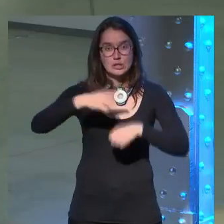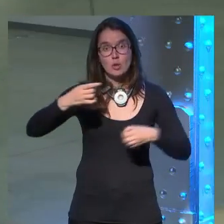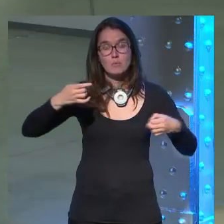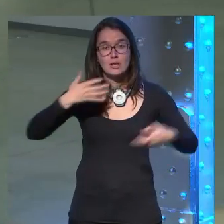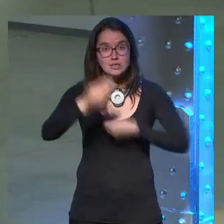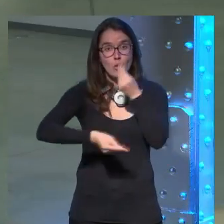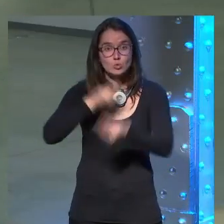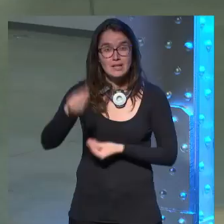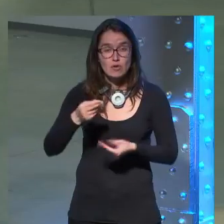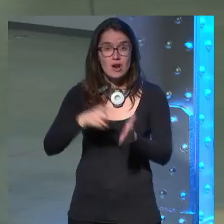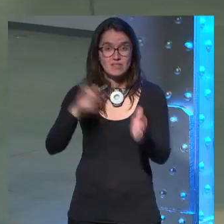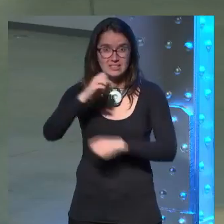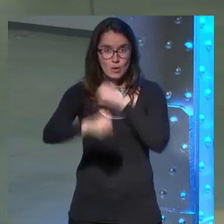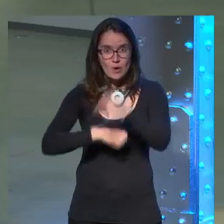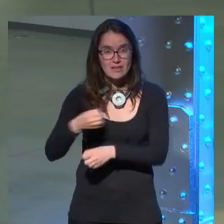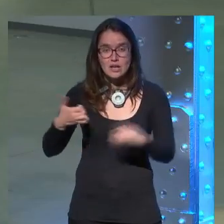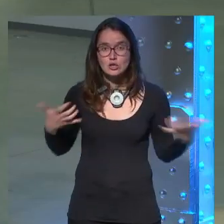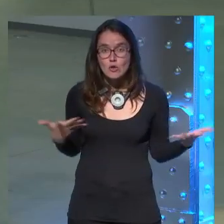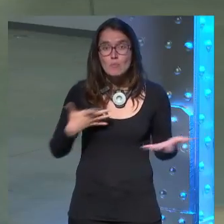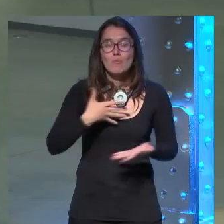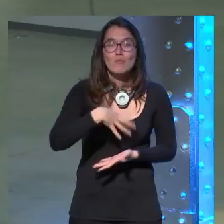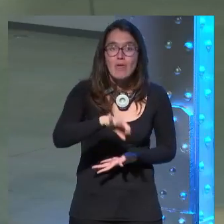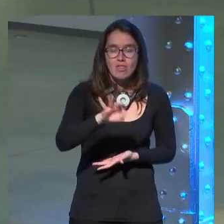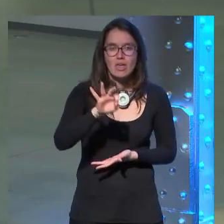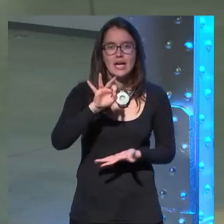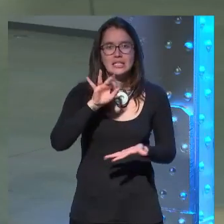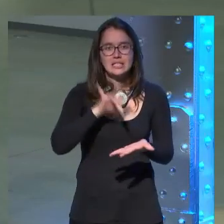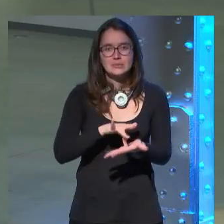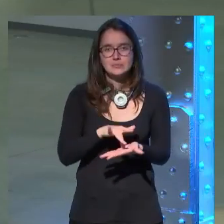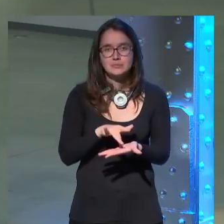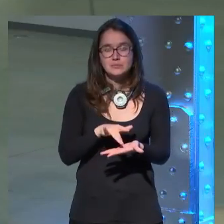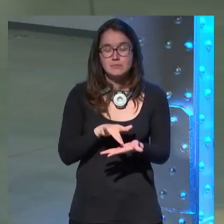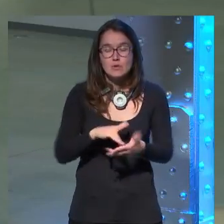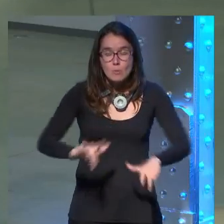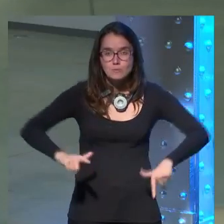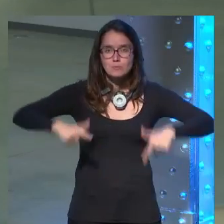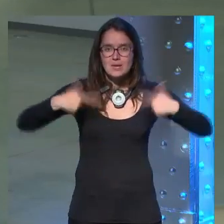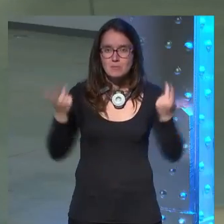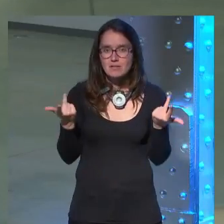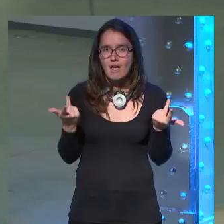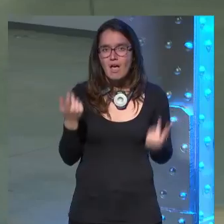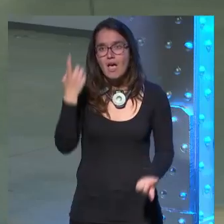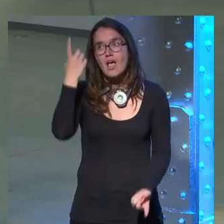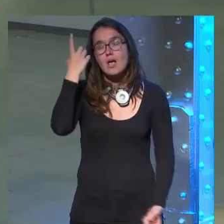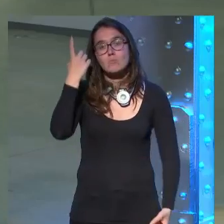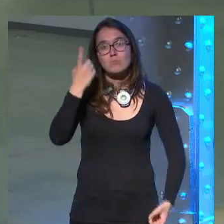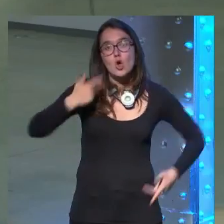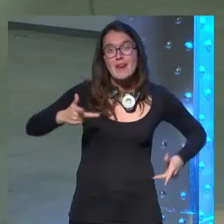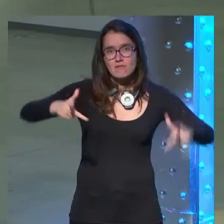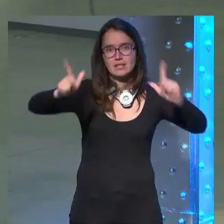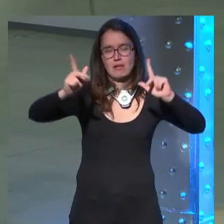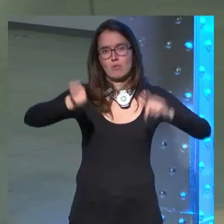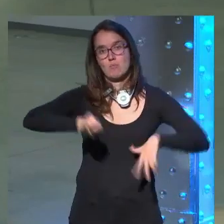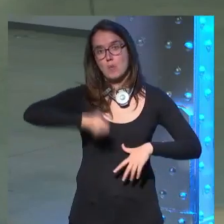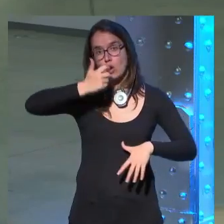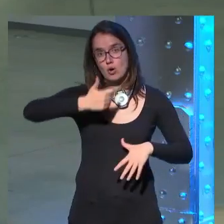quantum physics. So maybe on the very small, that allows some freedom to creep in to counter the